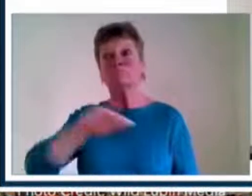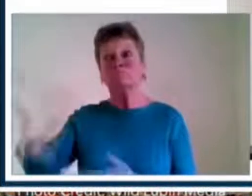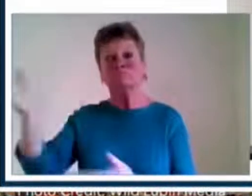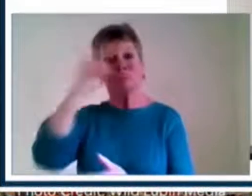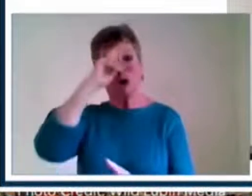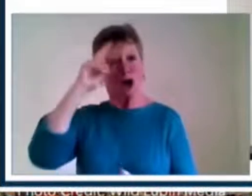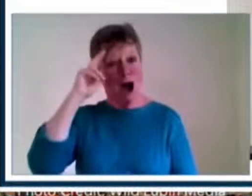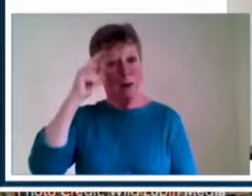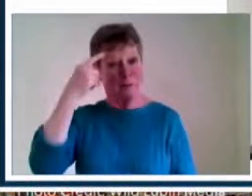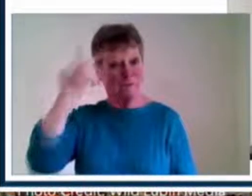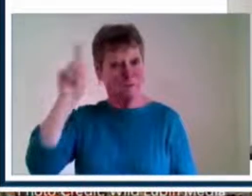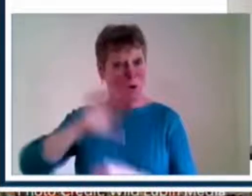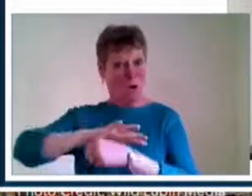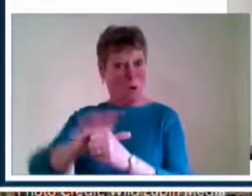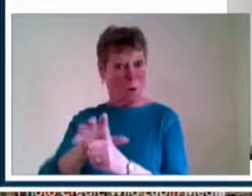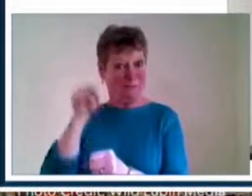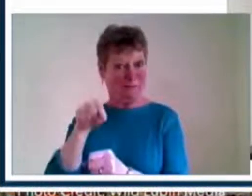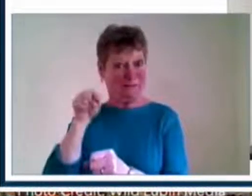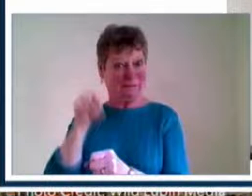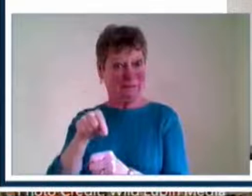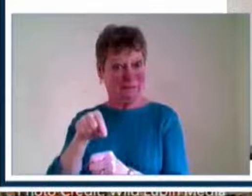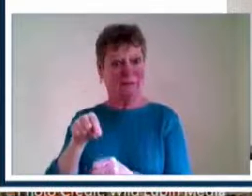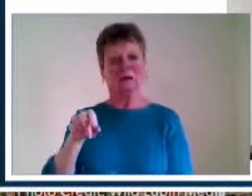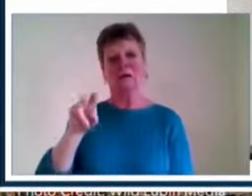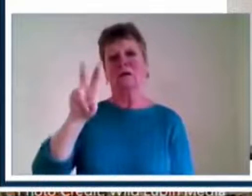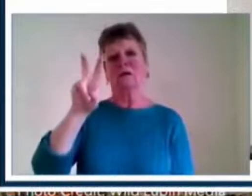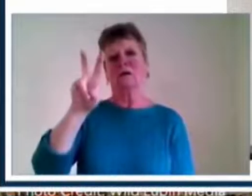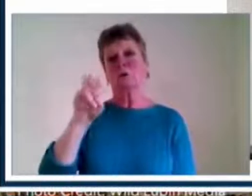COVID, we have 221 others in